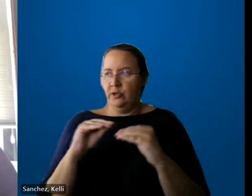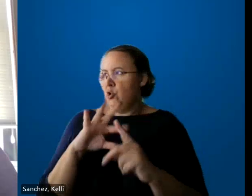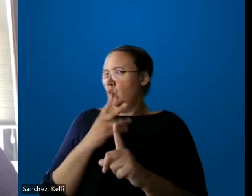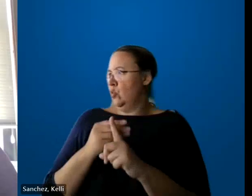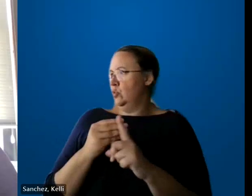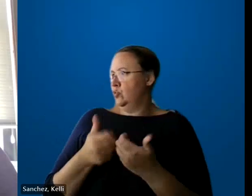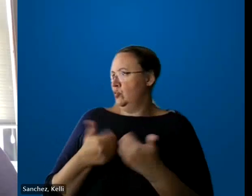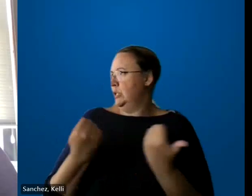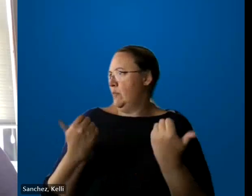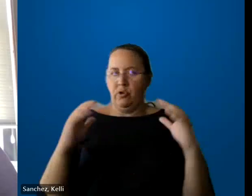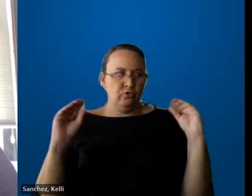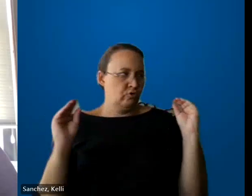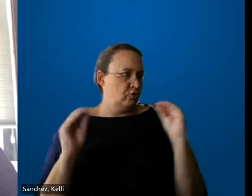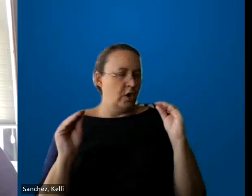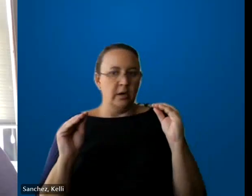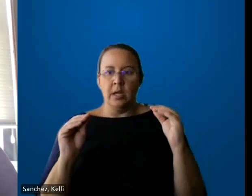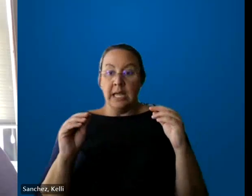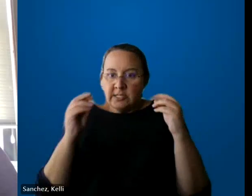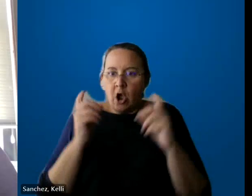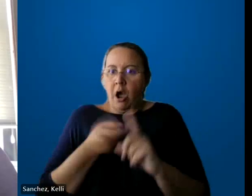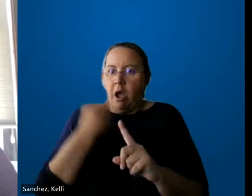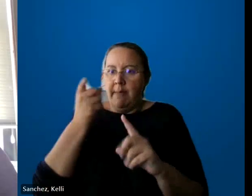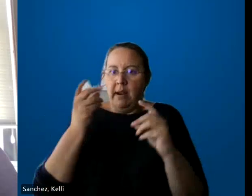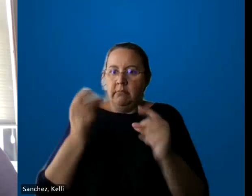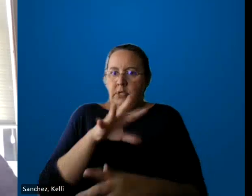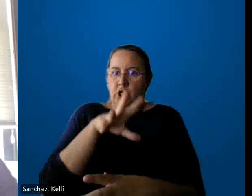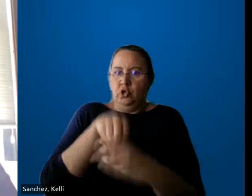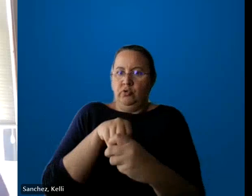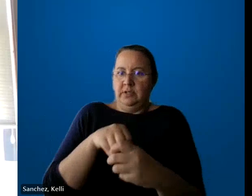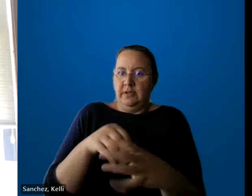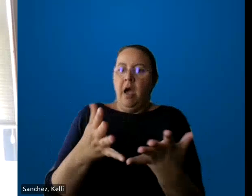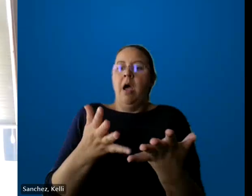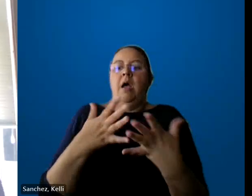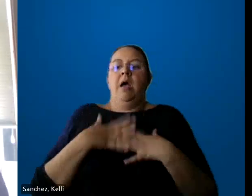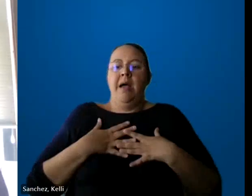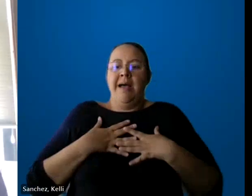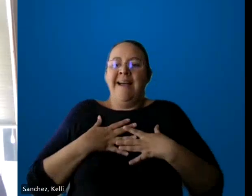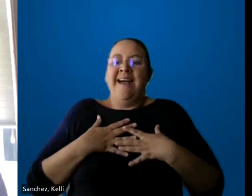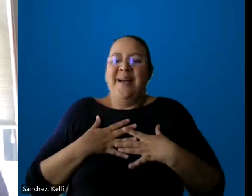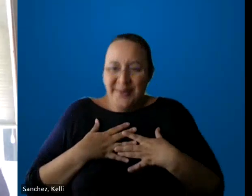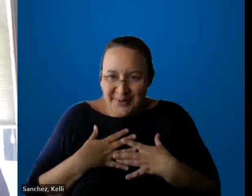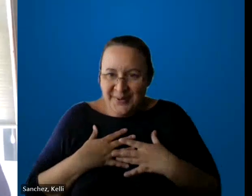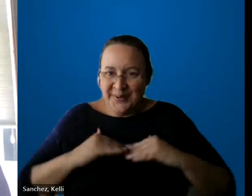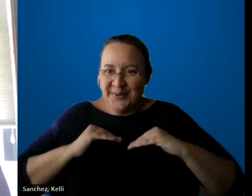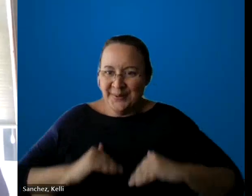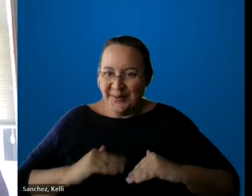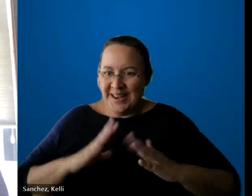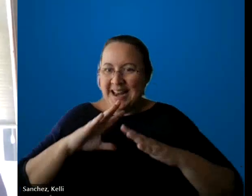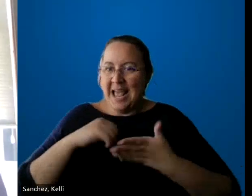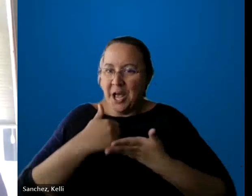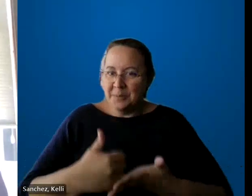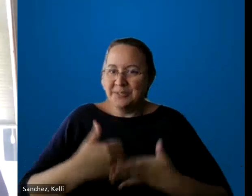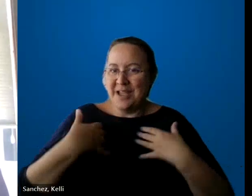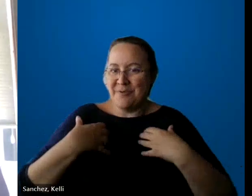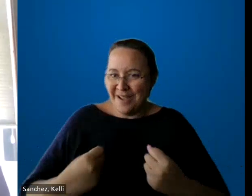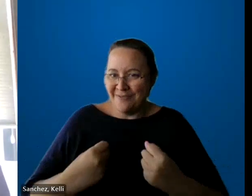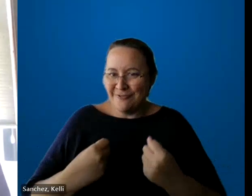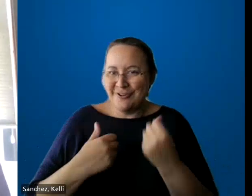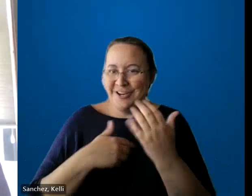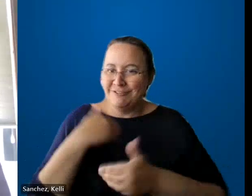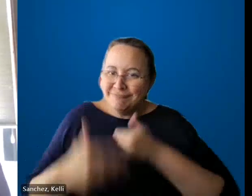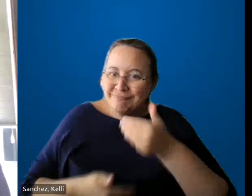divide. It's inclusive, right? And it gives you that some of that recovery capital and it helps you build